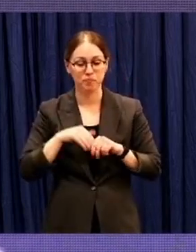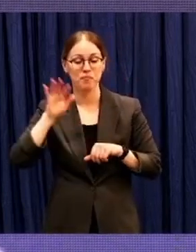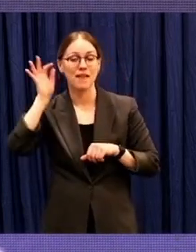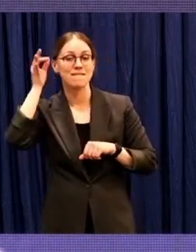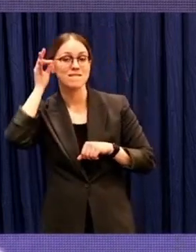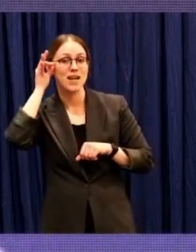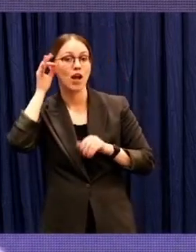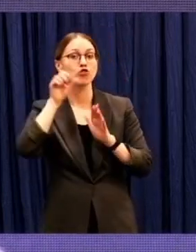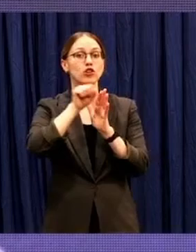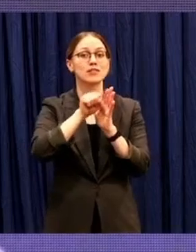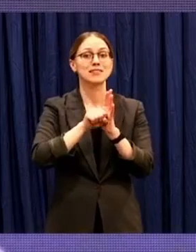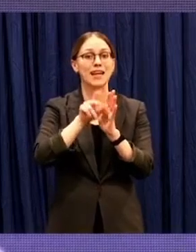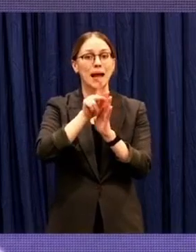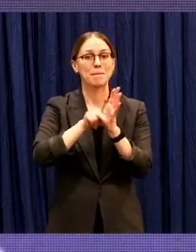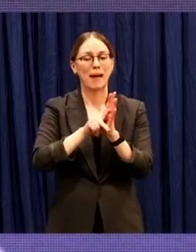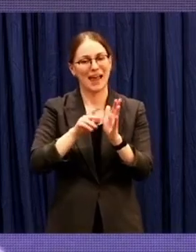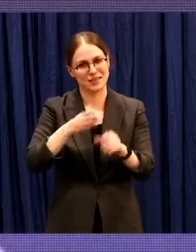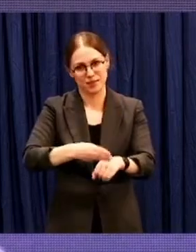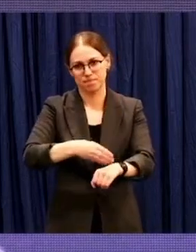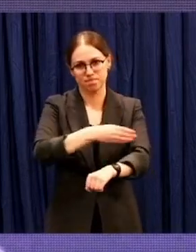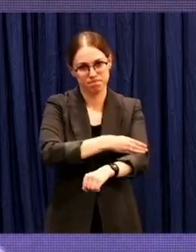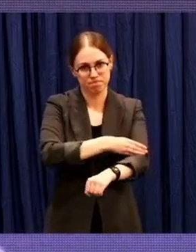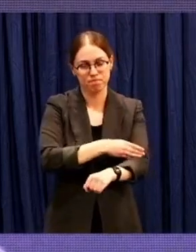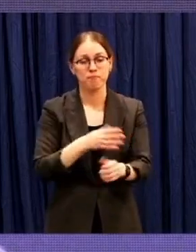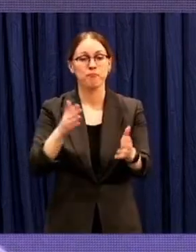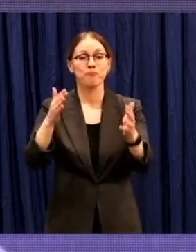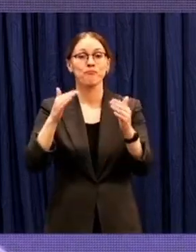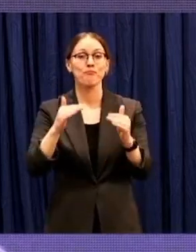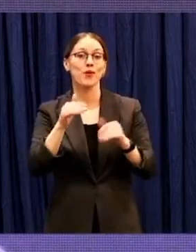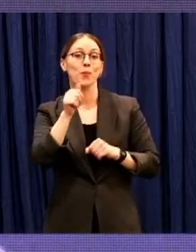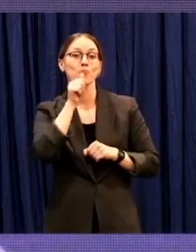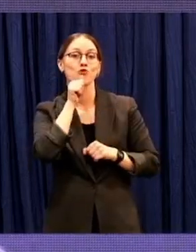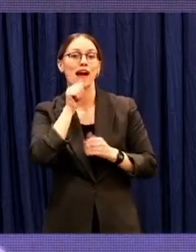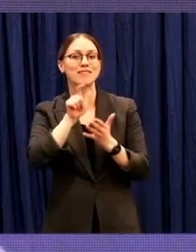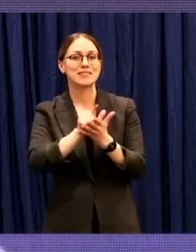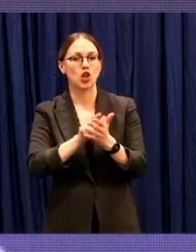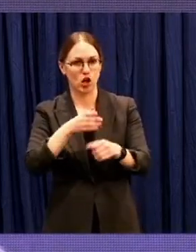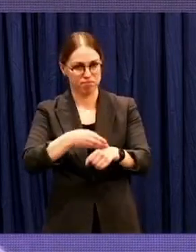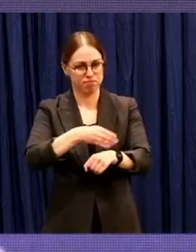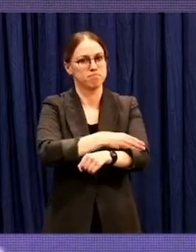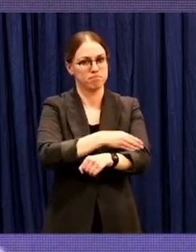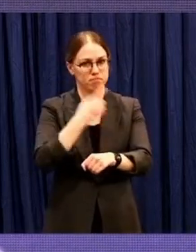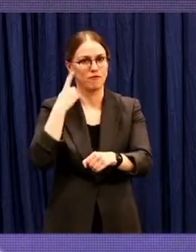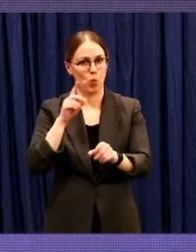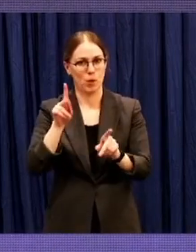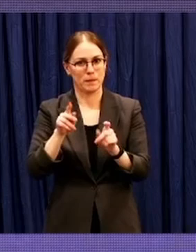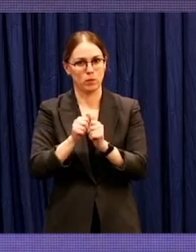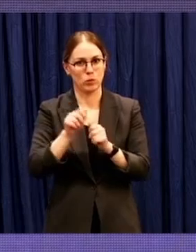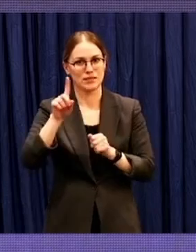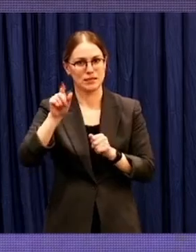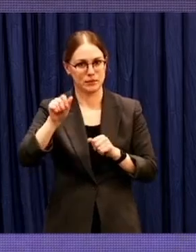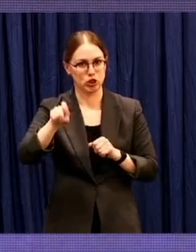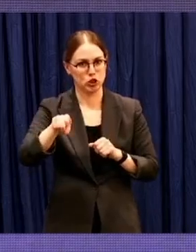policies protecting privacy laws for folks with disabilities.